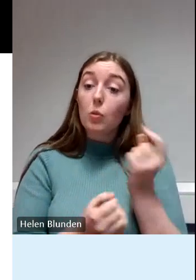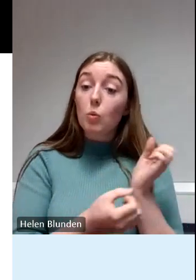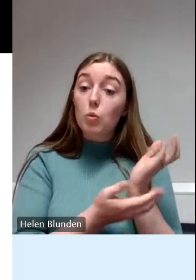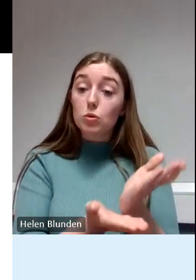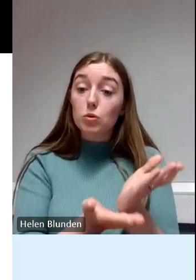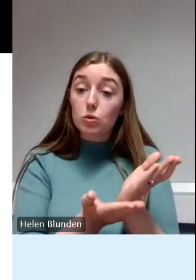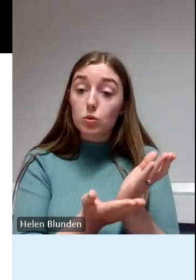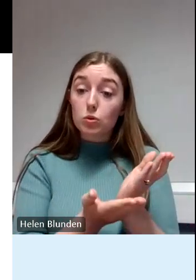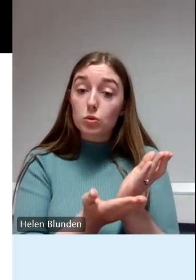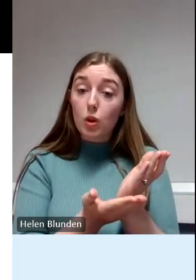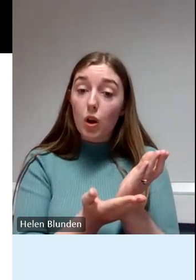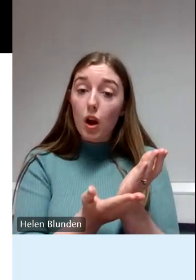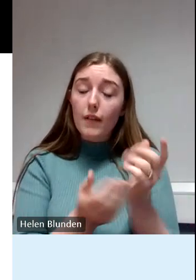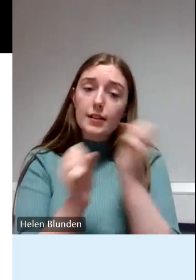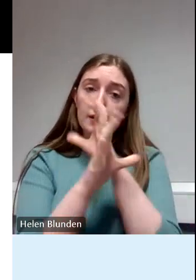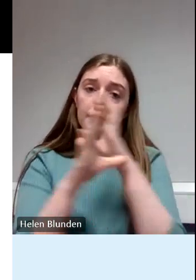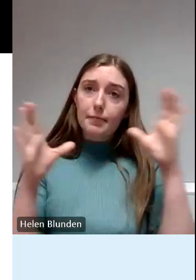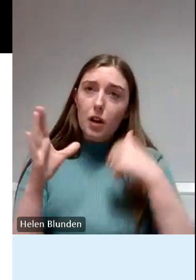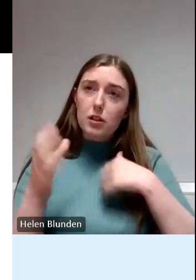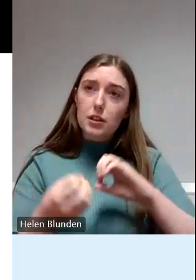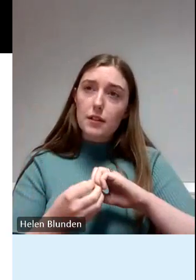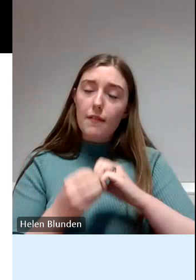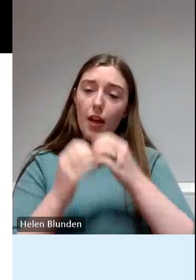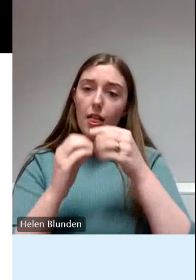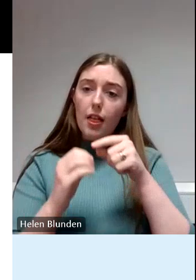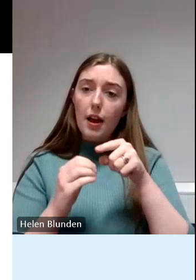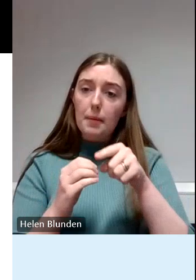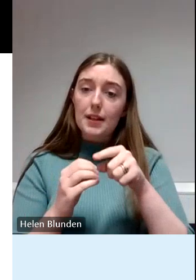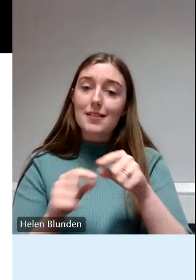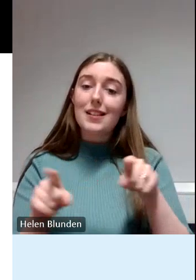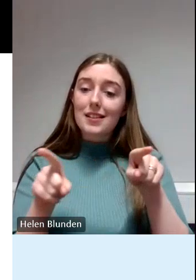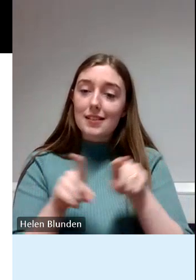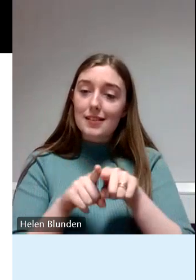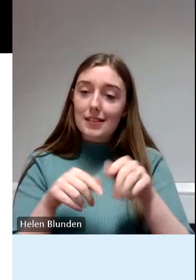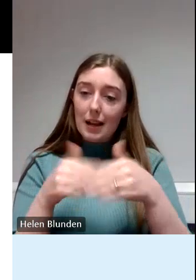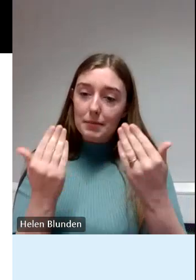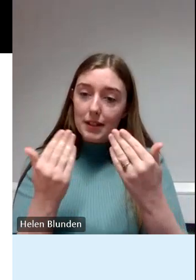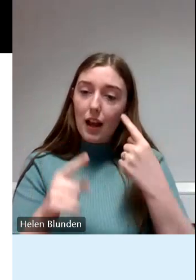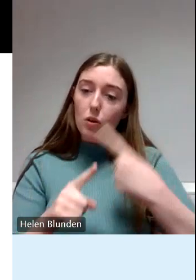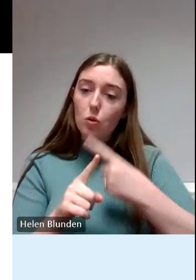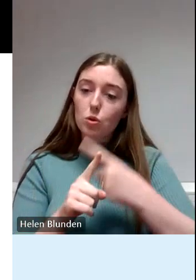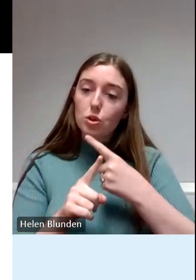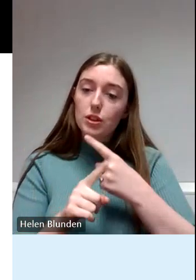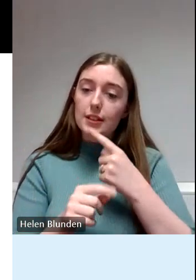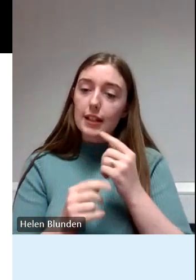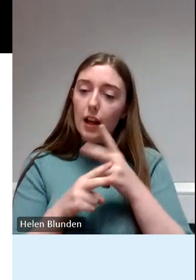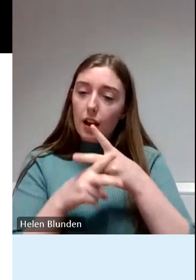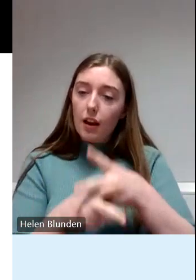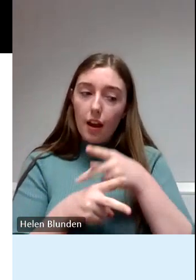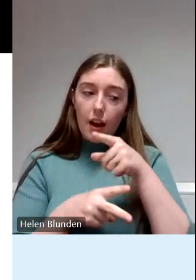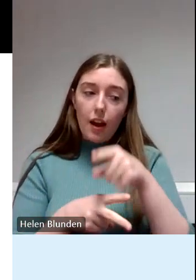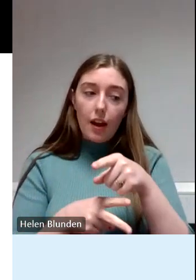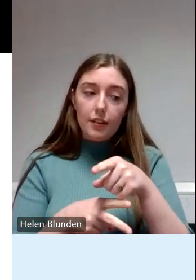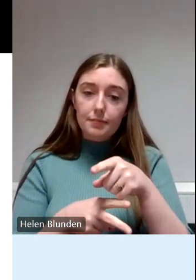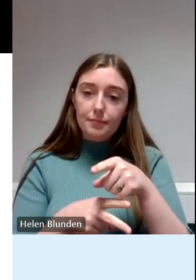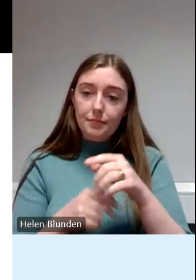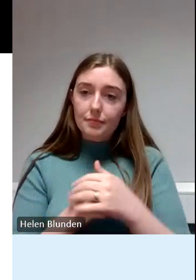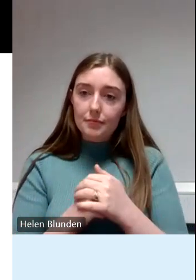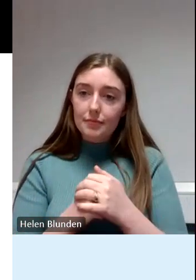us to develop is around same-day urgent care. And again, the idea of same-day urgent care is that